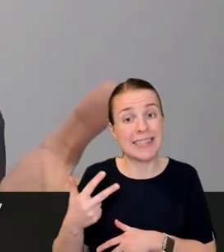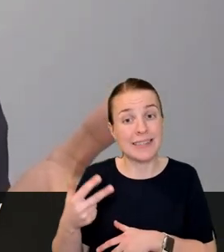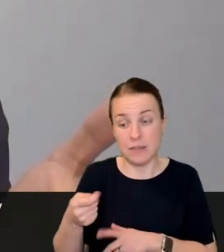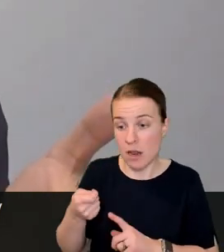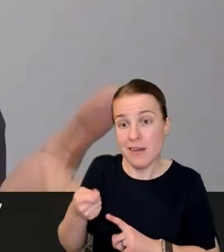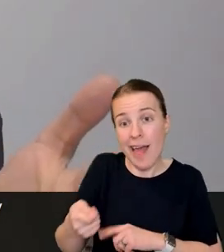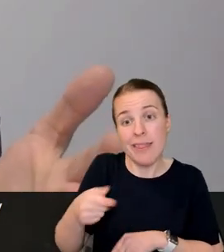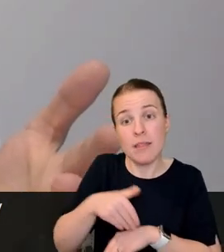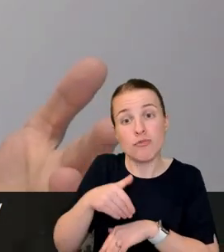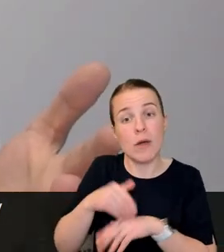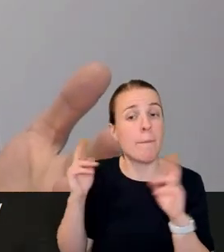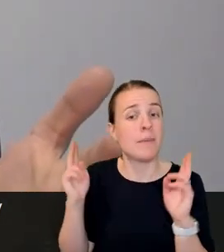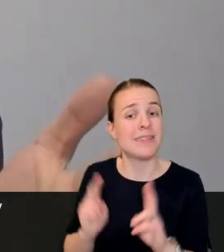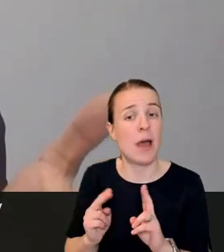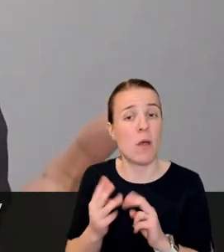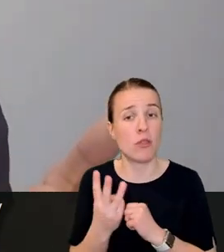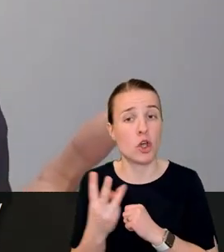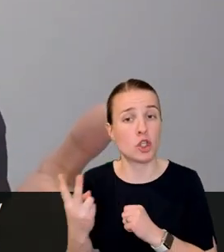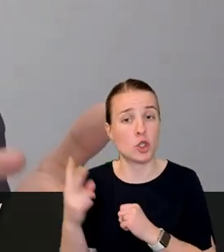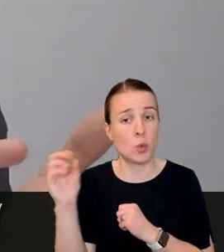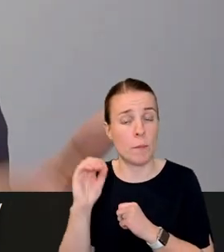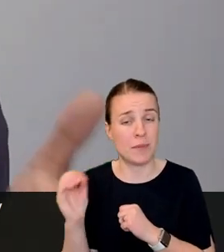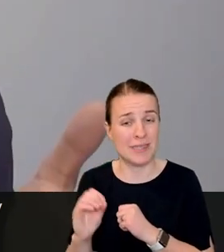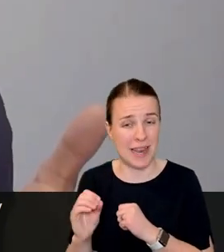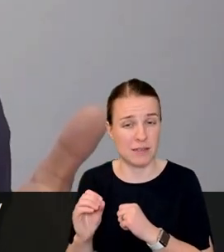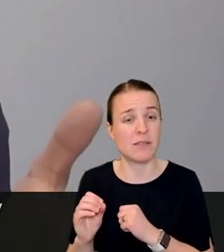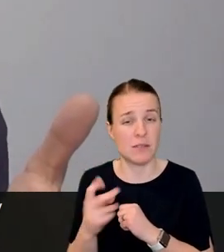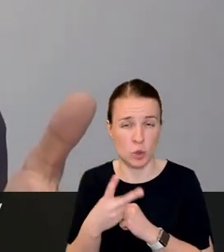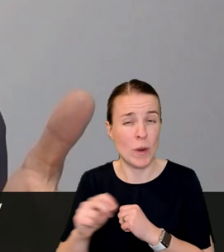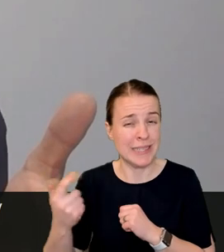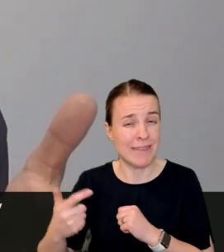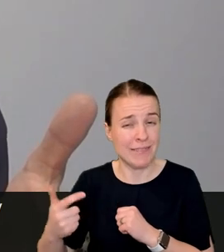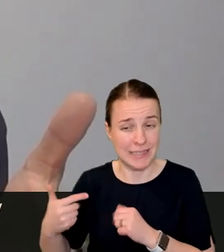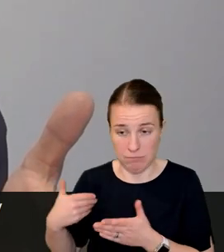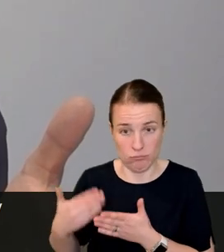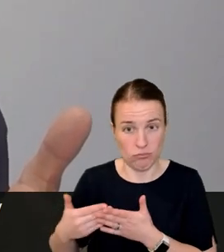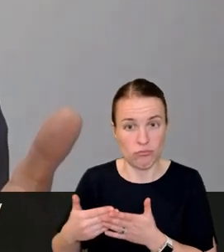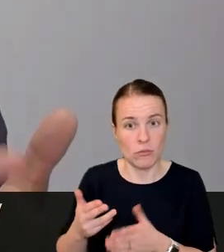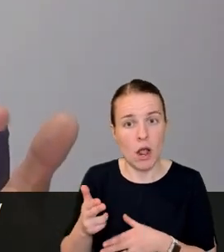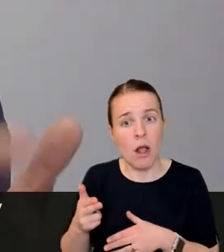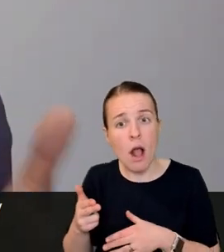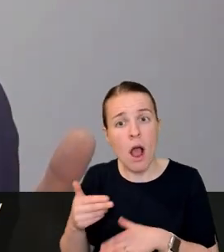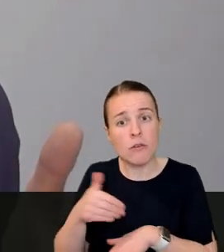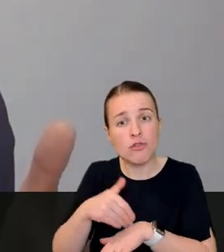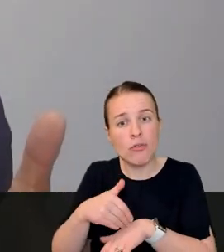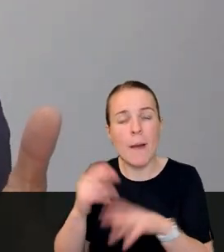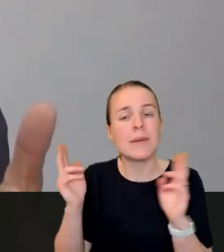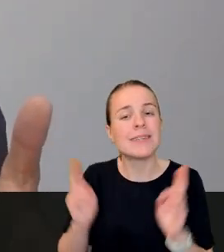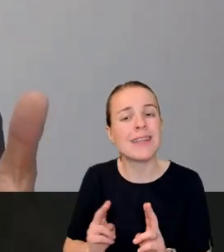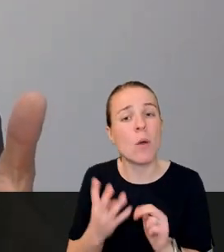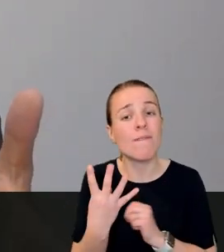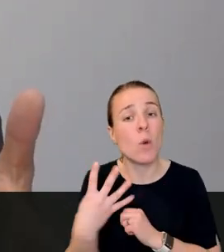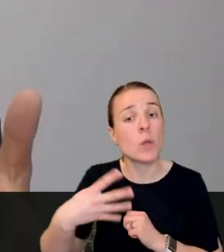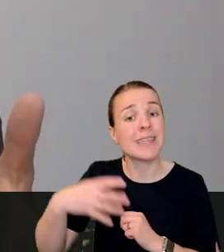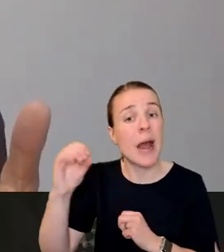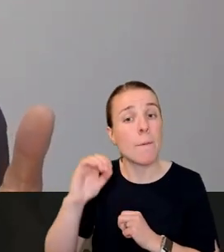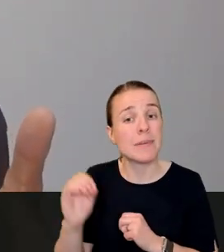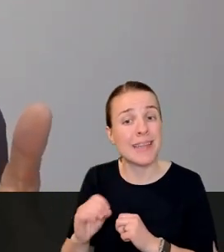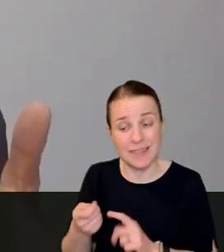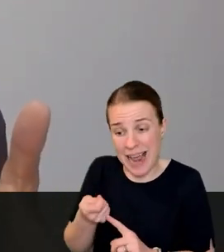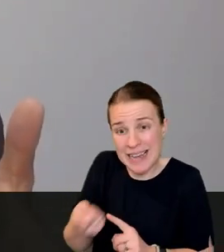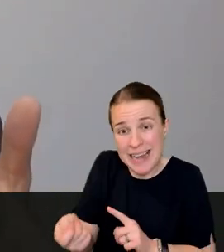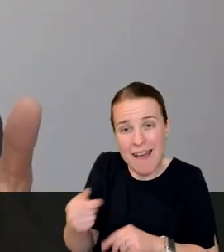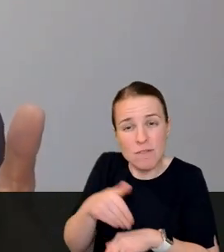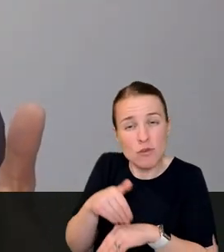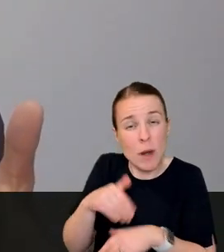than 33% since the peak in 2017. Gun crime down by 49%. Knife crime injury below the age of 25